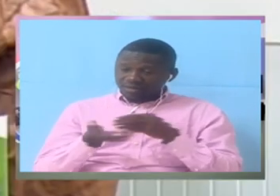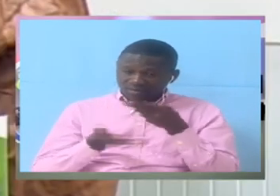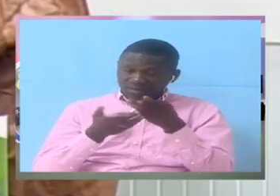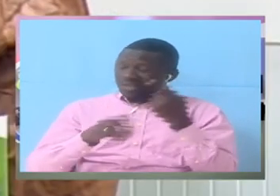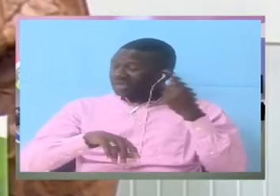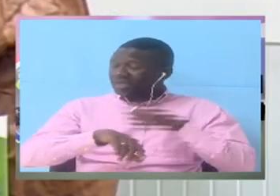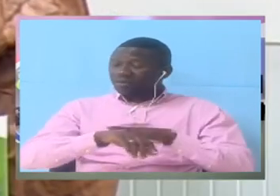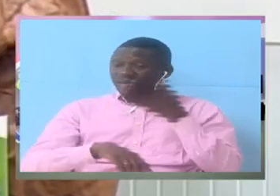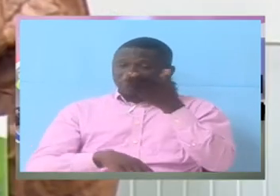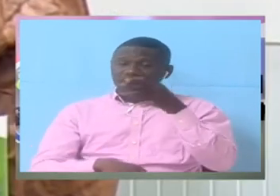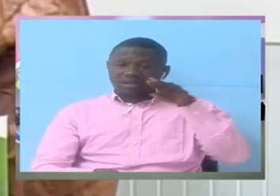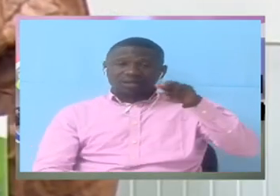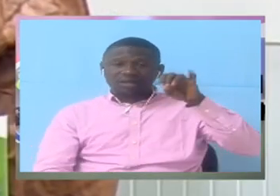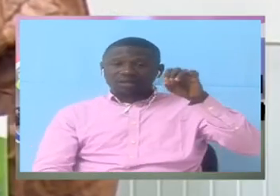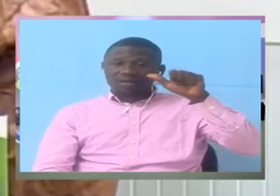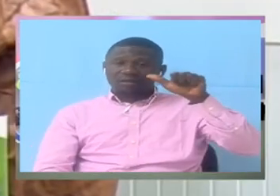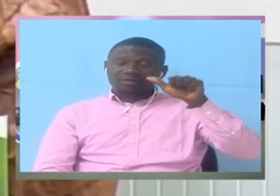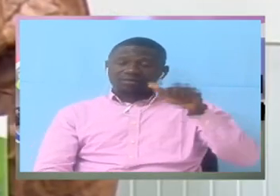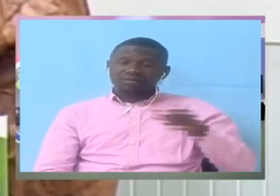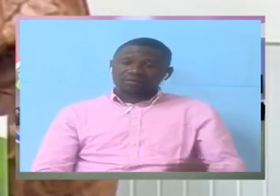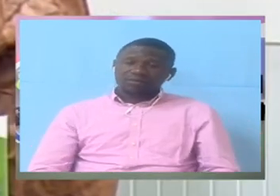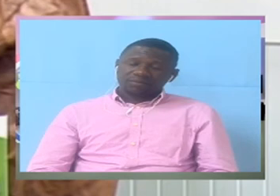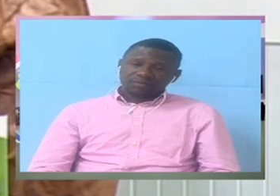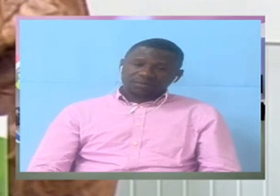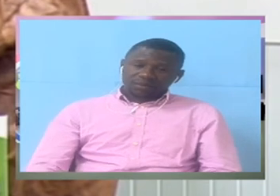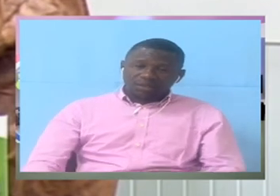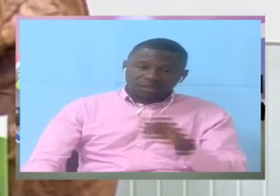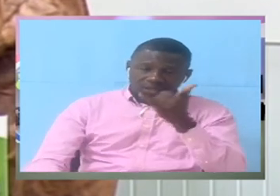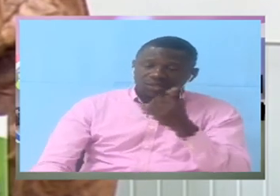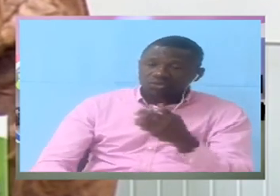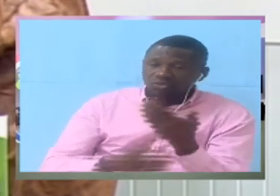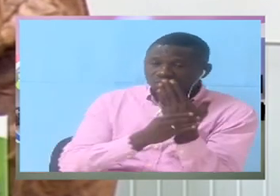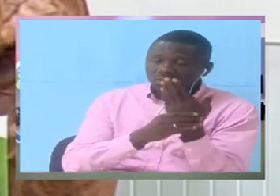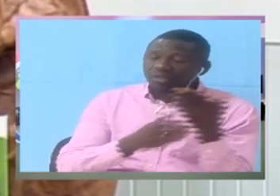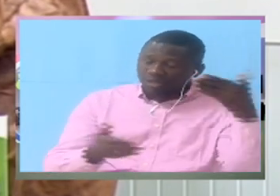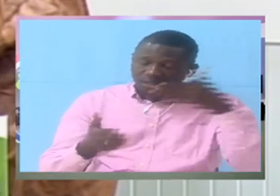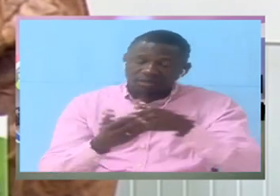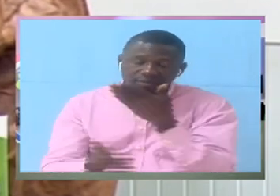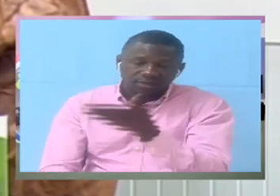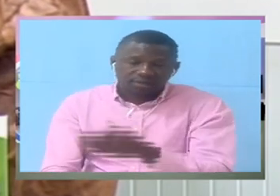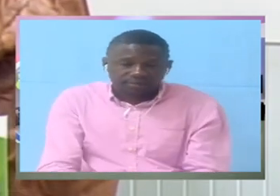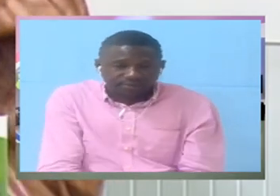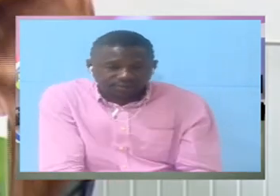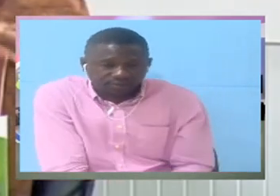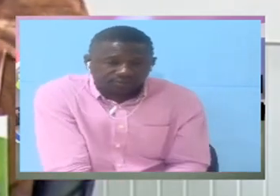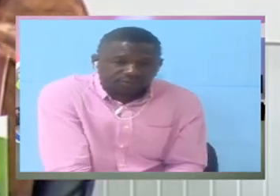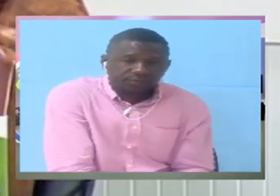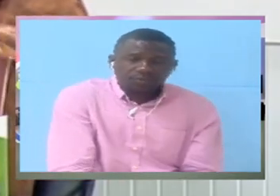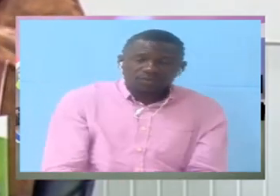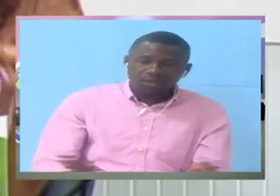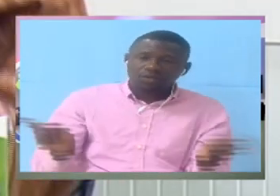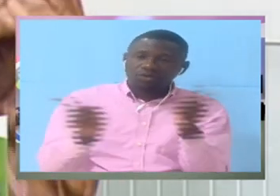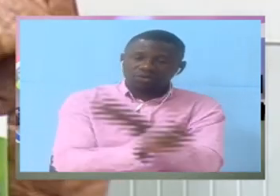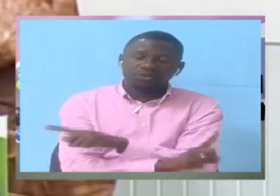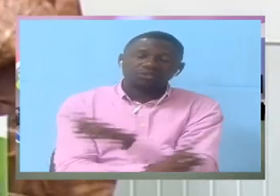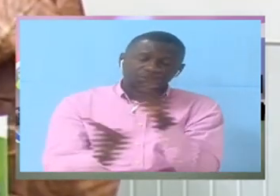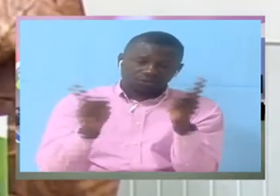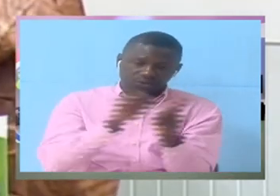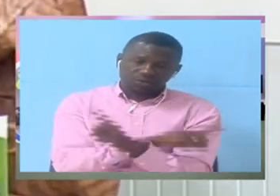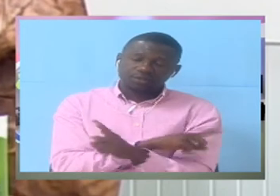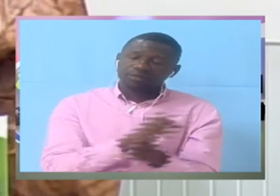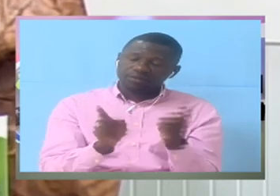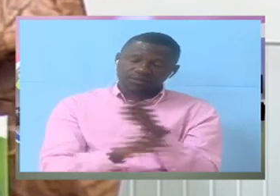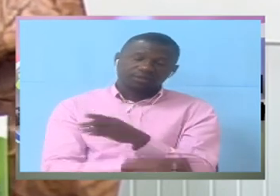ngeli kabri benu NIA. Ha doctor or kanaji. Yes, doctors came there. Ño falim falin. They used to comment